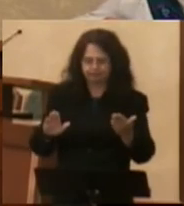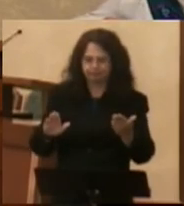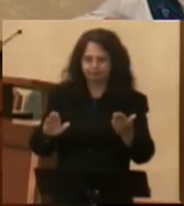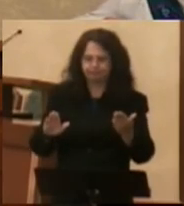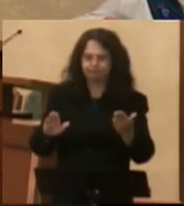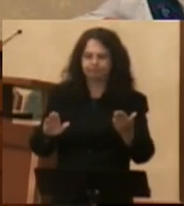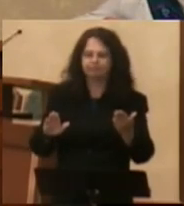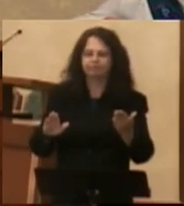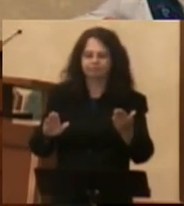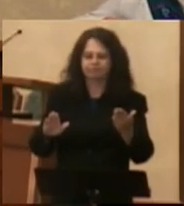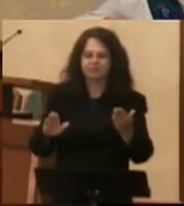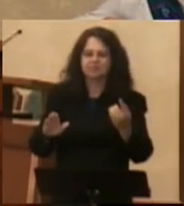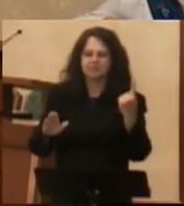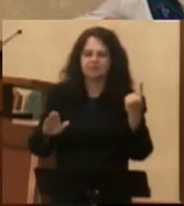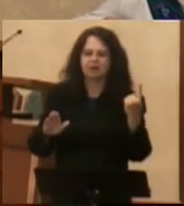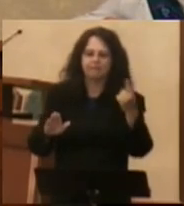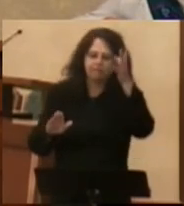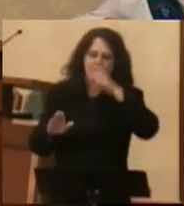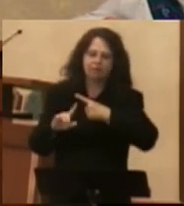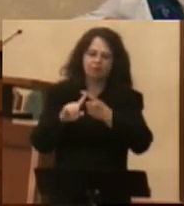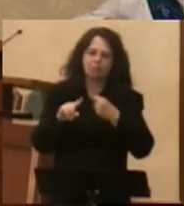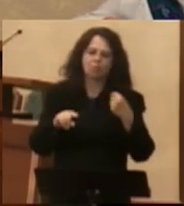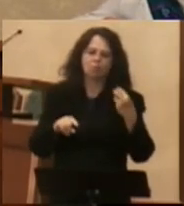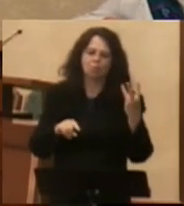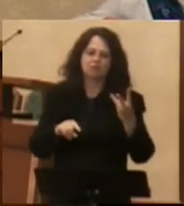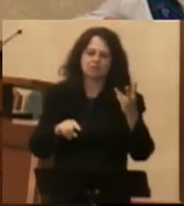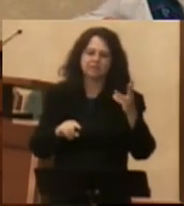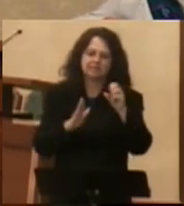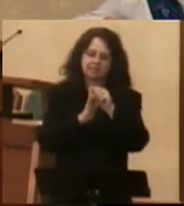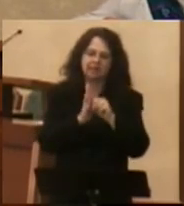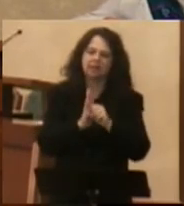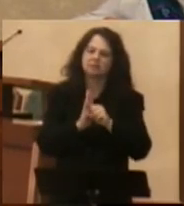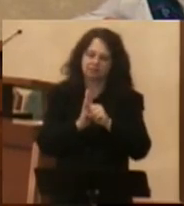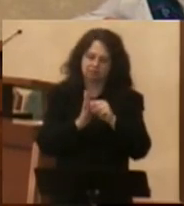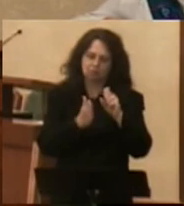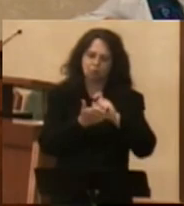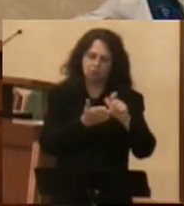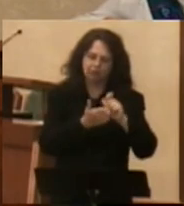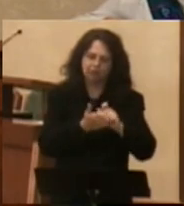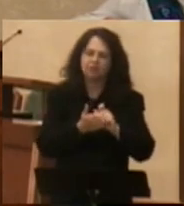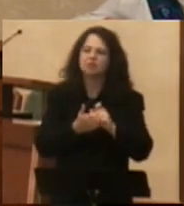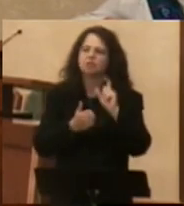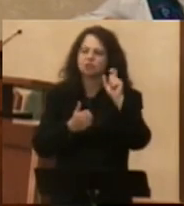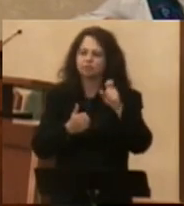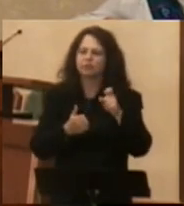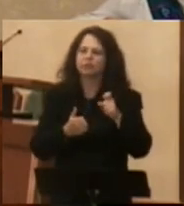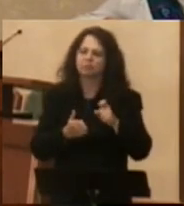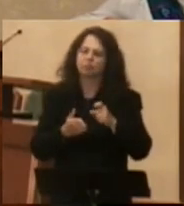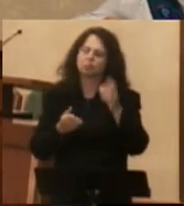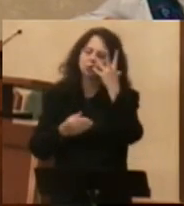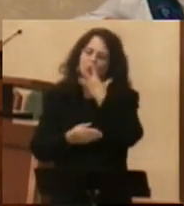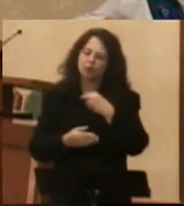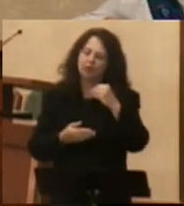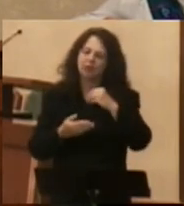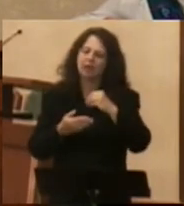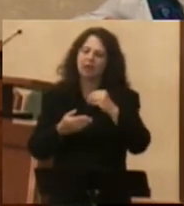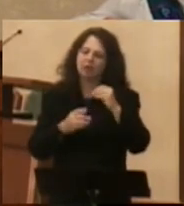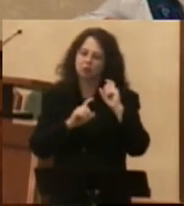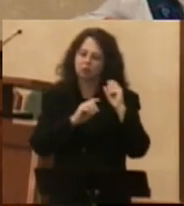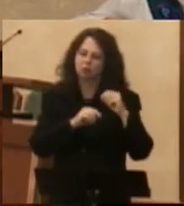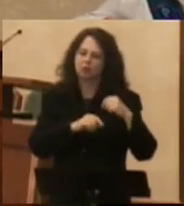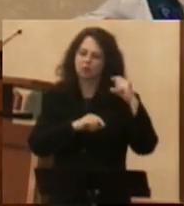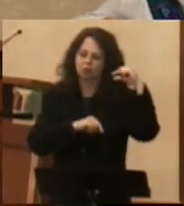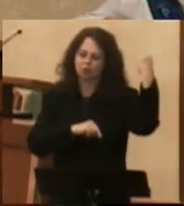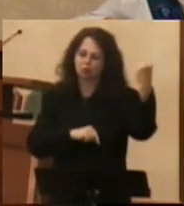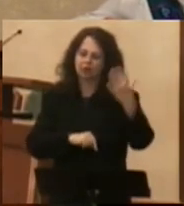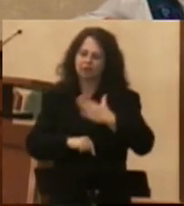from Chelan, Washington. It's intended to bring beauty and grace to the bedside of the dying person. It